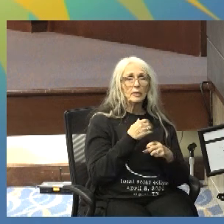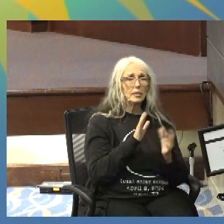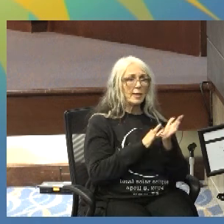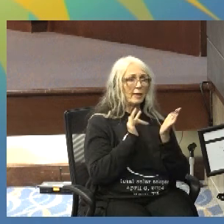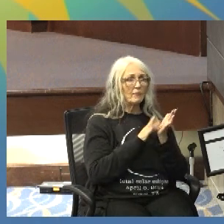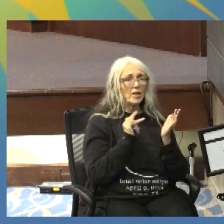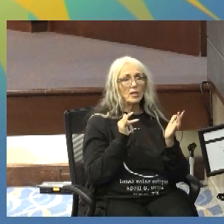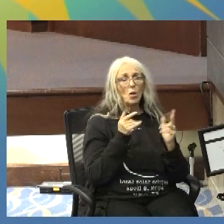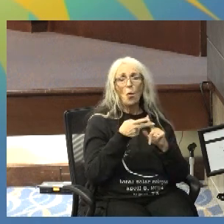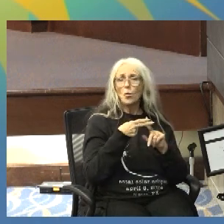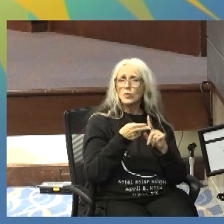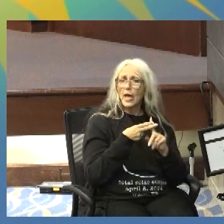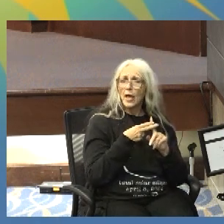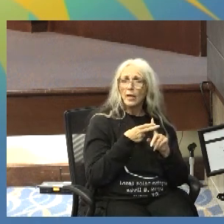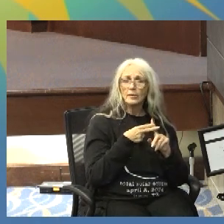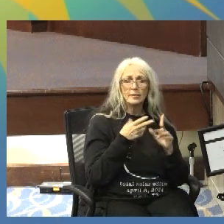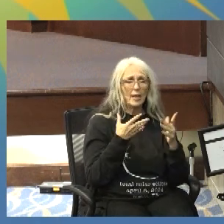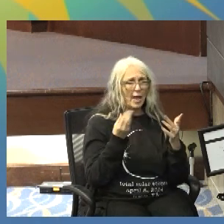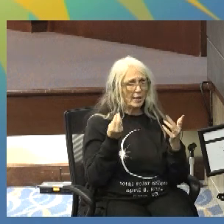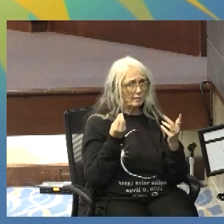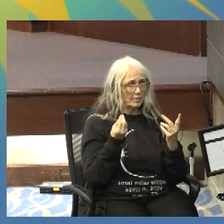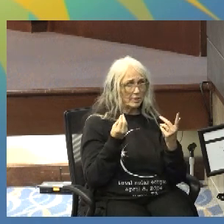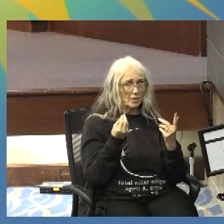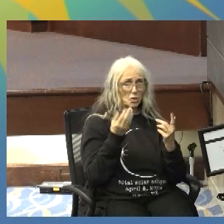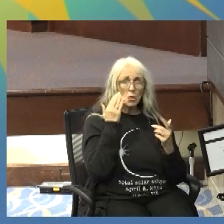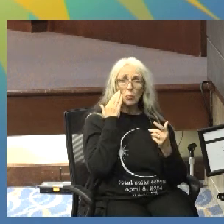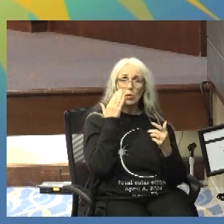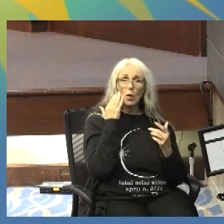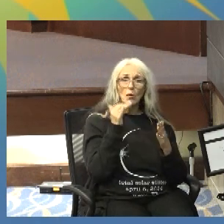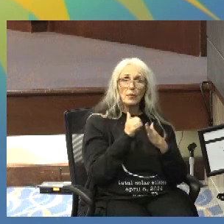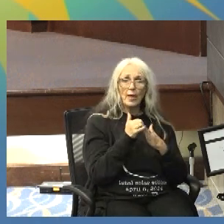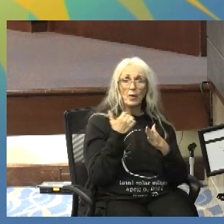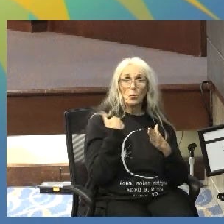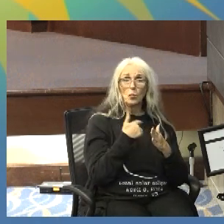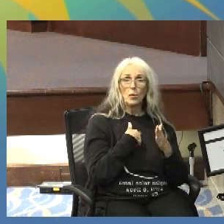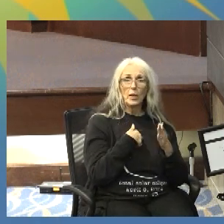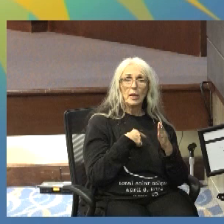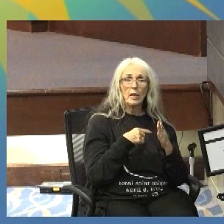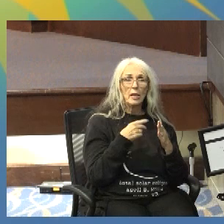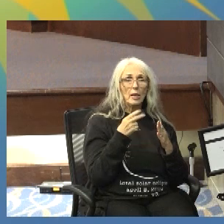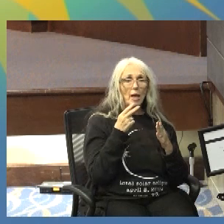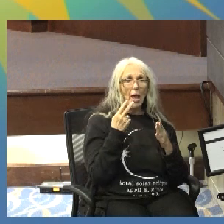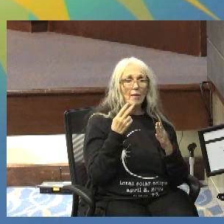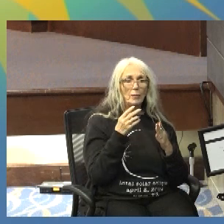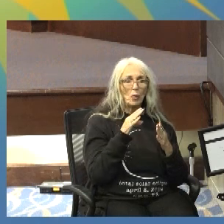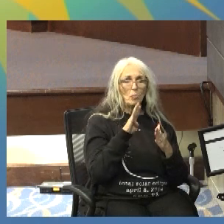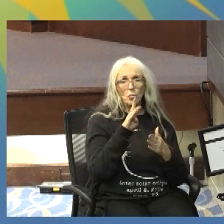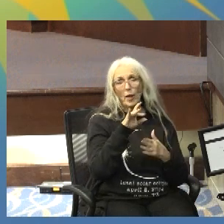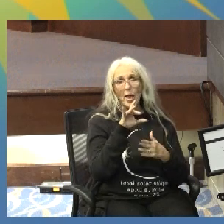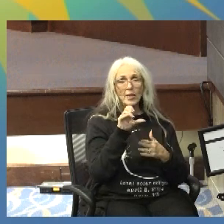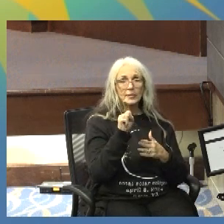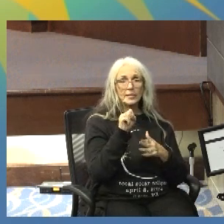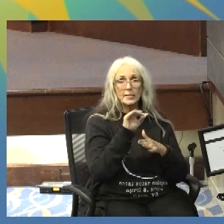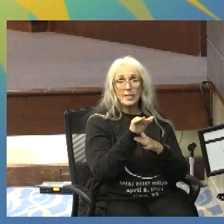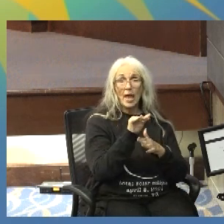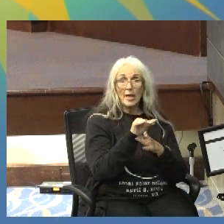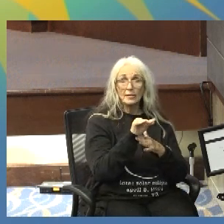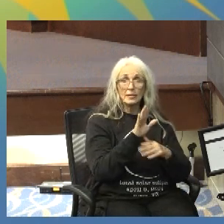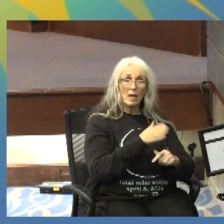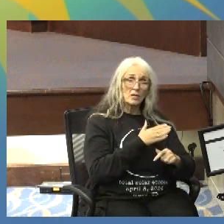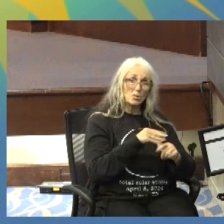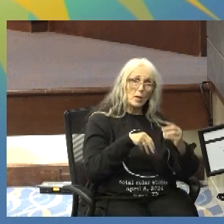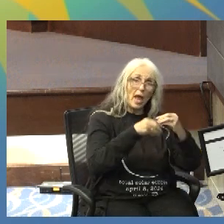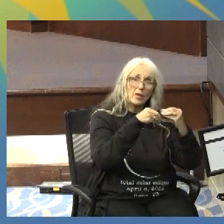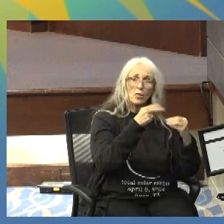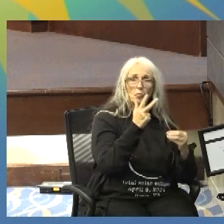hotel stays as well. As you know, we elevated our Brazos Nights concert series for this weekend to where we went